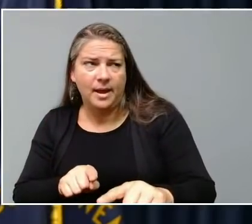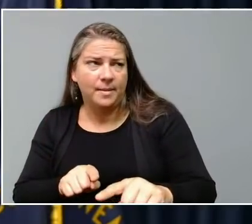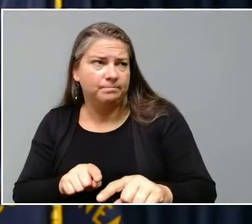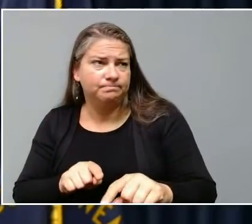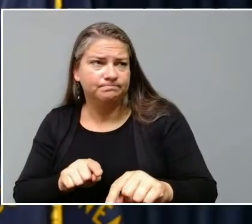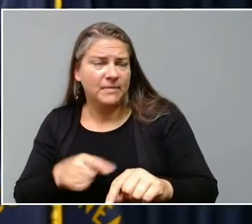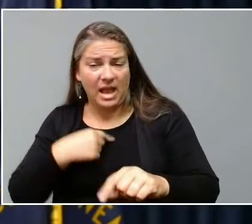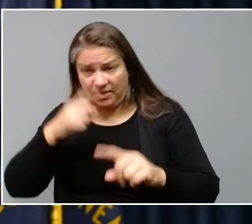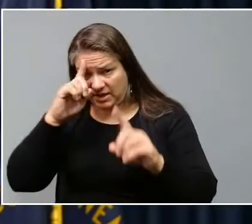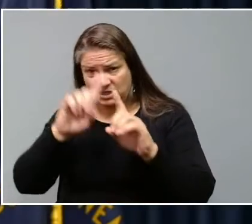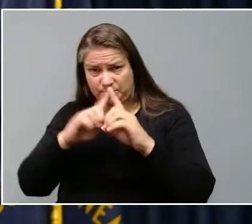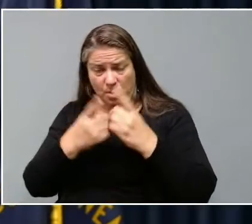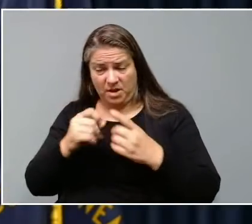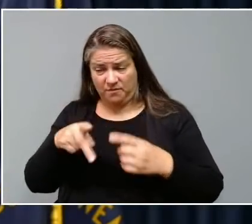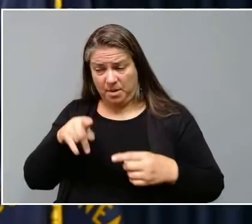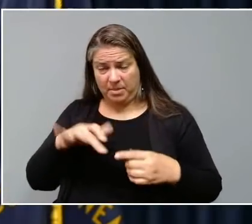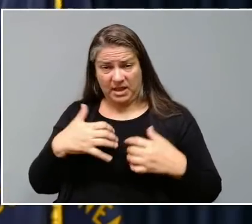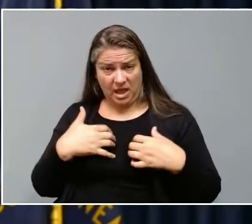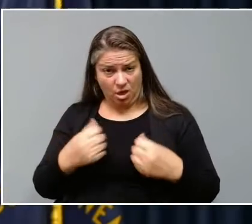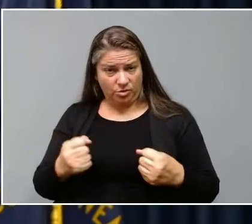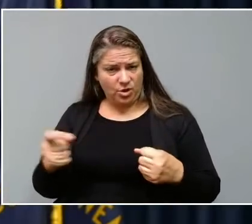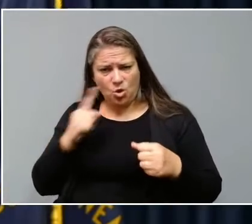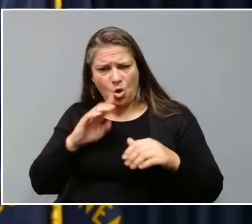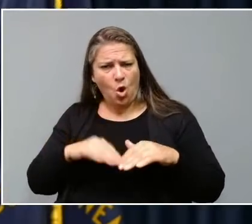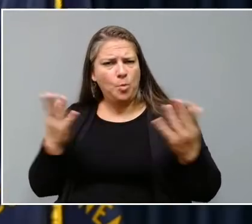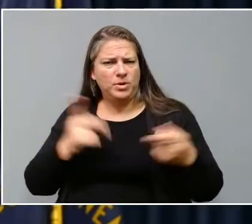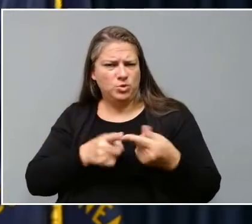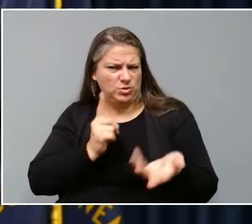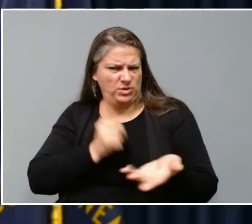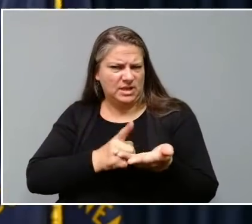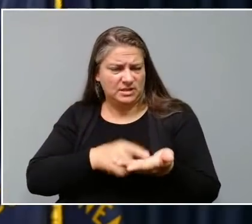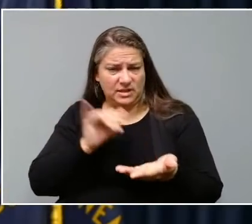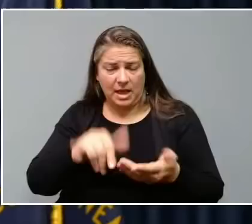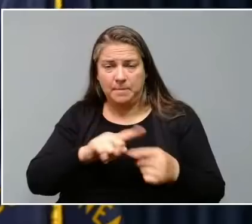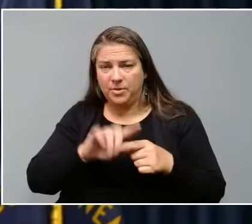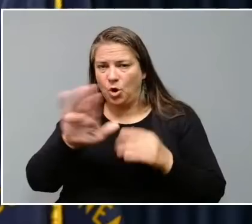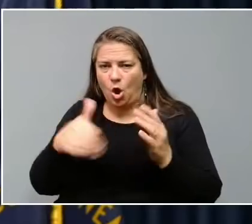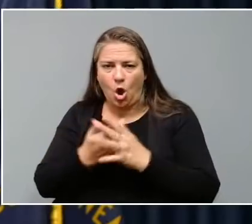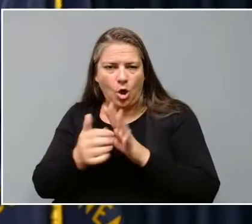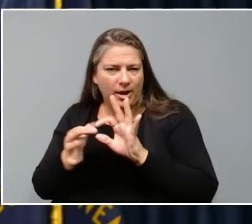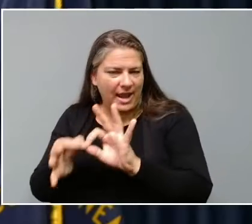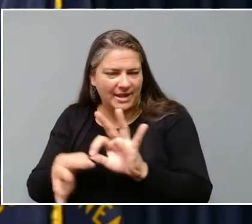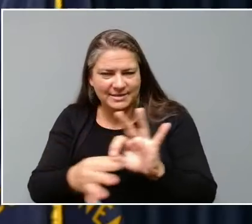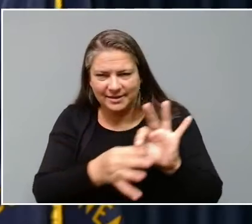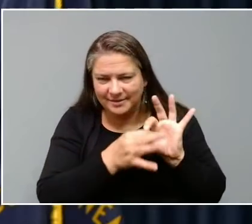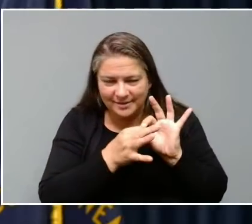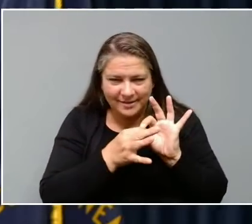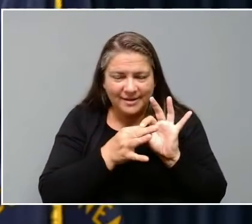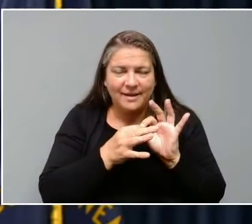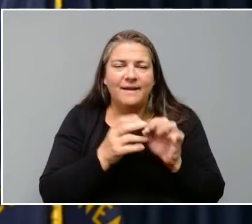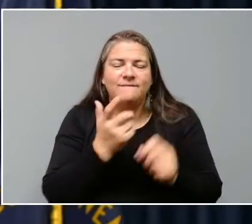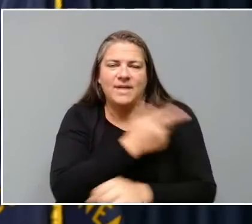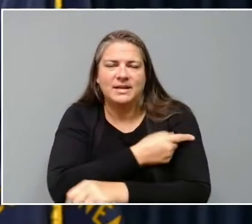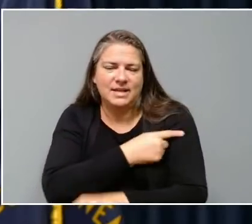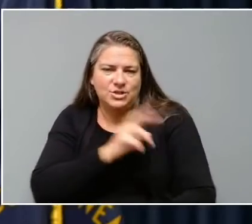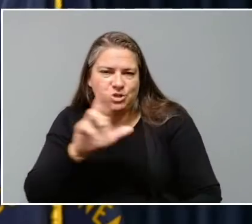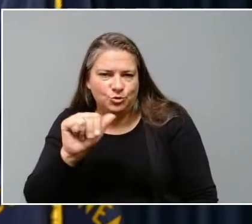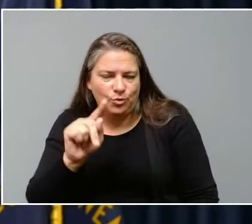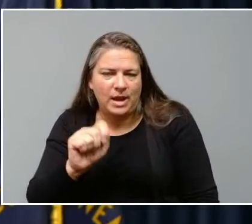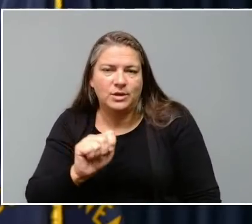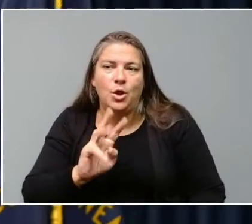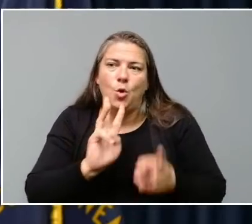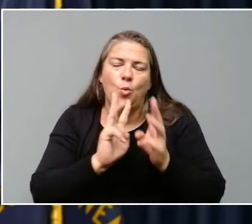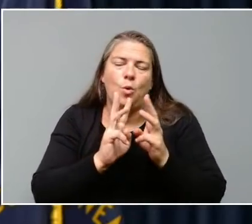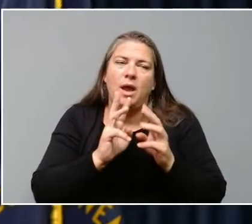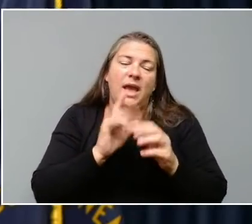for Public Health are open to, but they are all interconnected with vaccination rates, with whether we're wearing masks